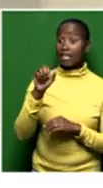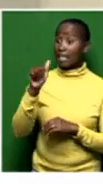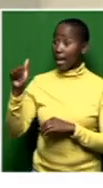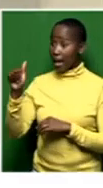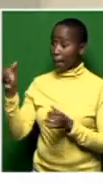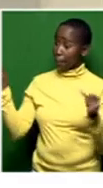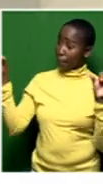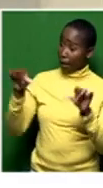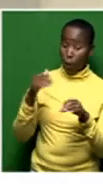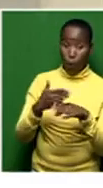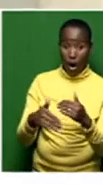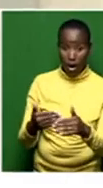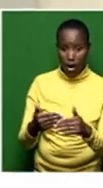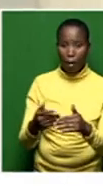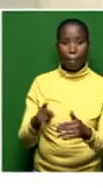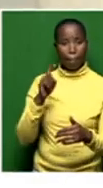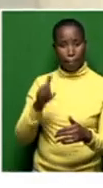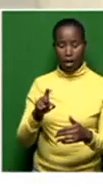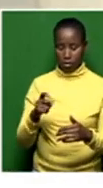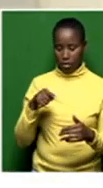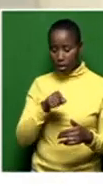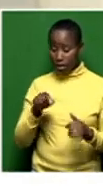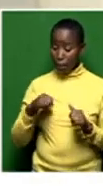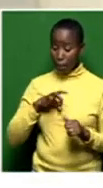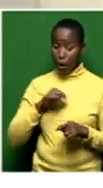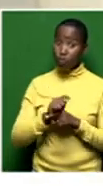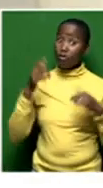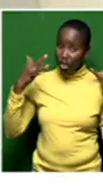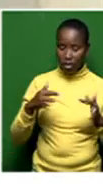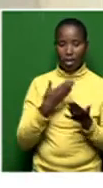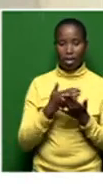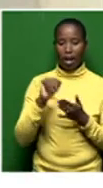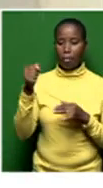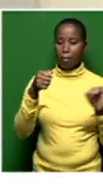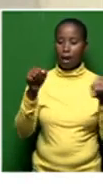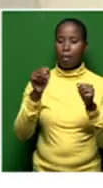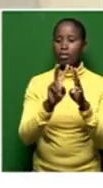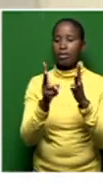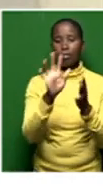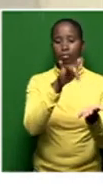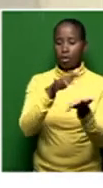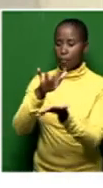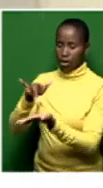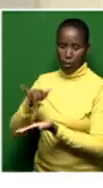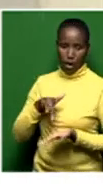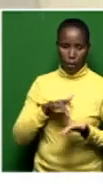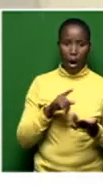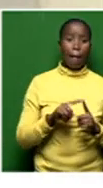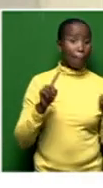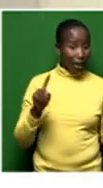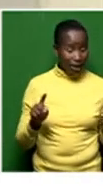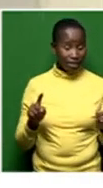to be reabsorbed into various positions after they had been trained. But what has happened is that